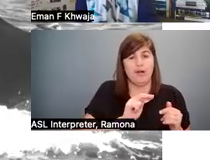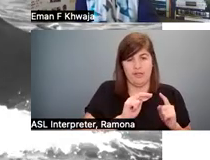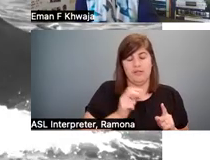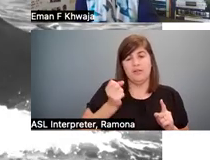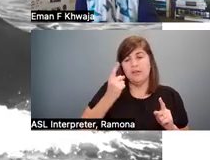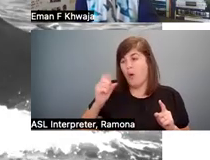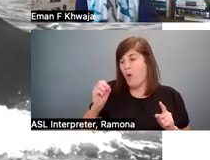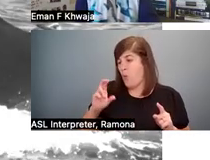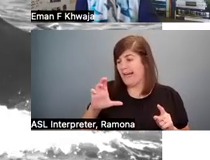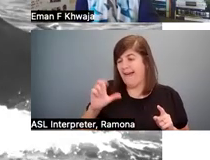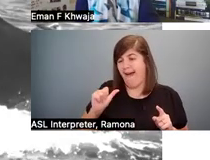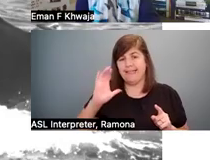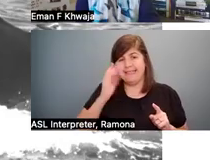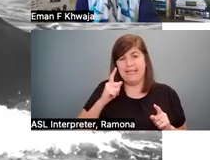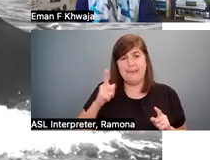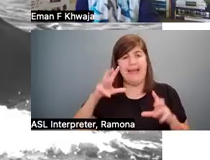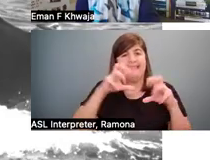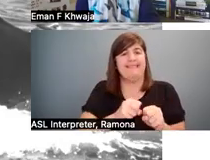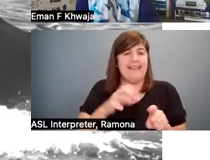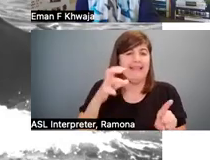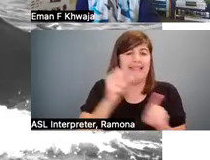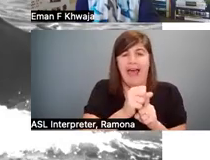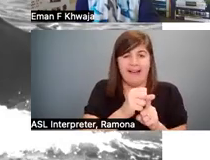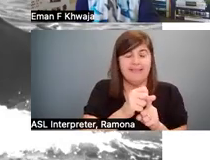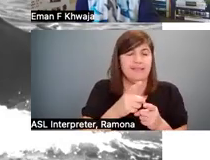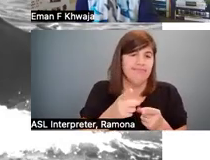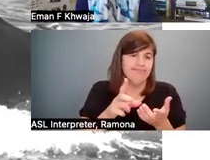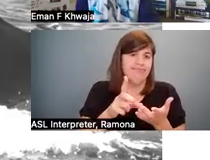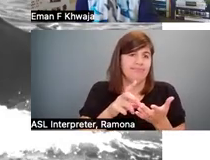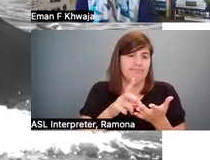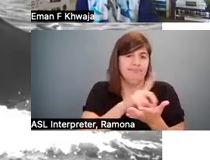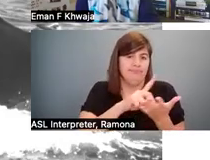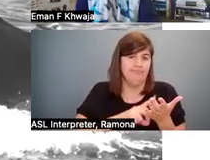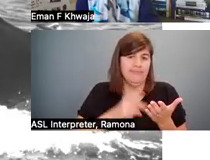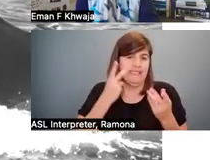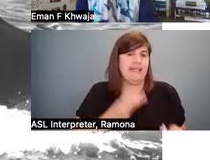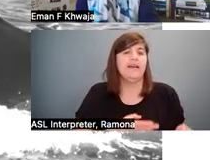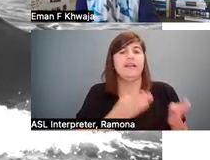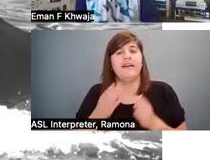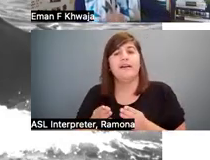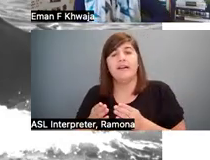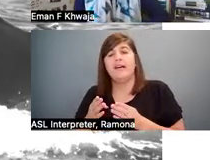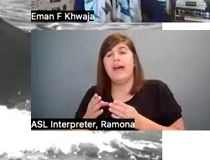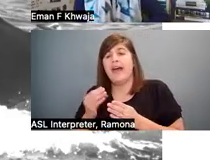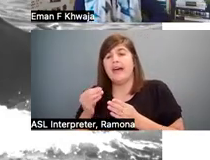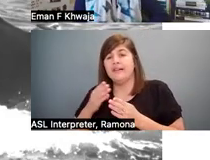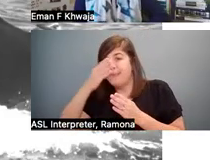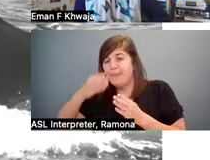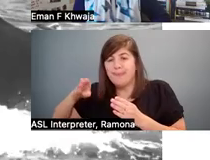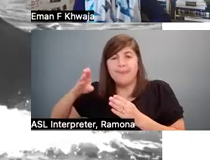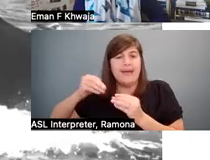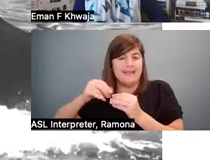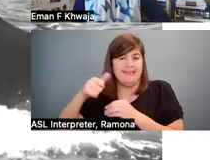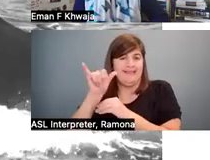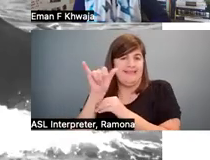That looks like a fern. And then Valley for this mark right here. It's like a little divot in her tail that looks like a valley. So we